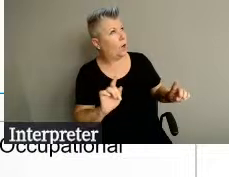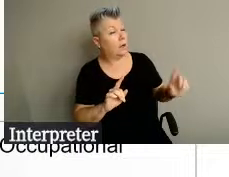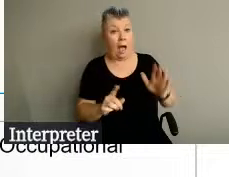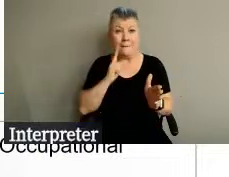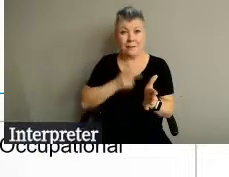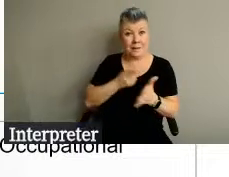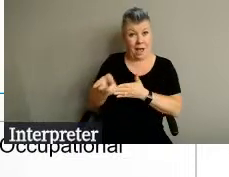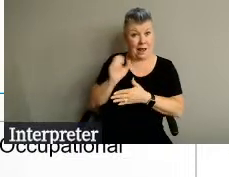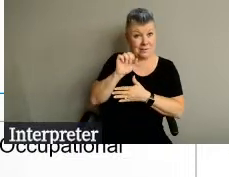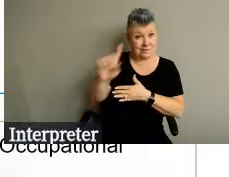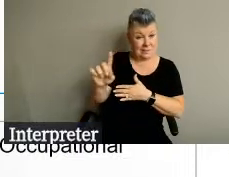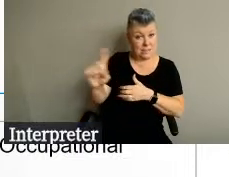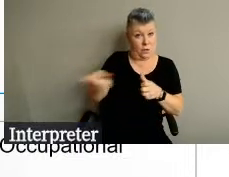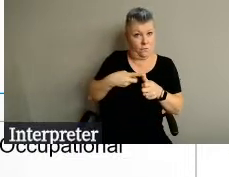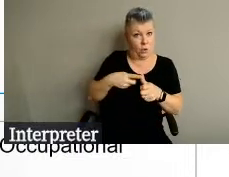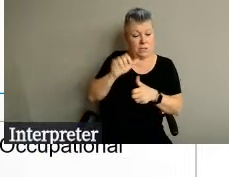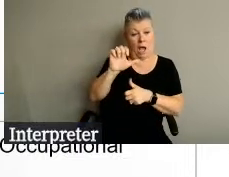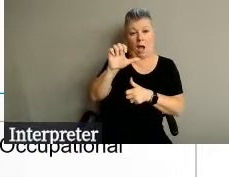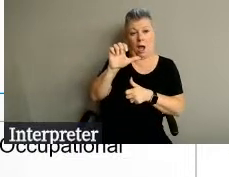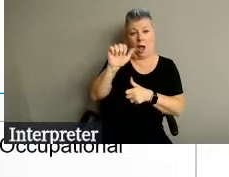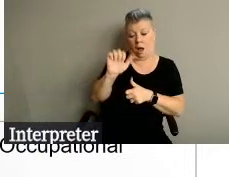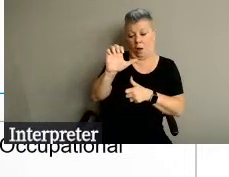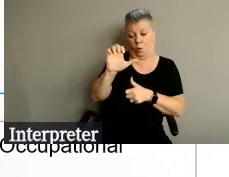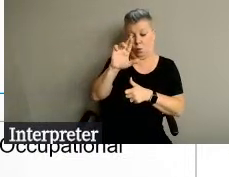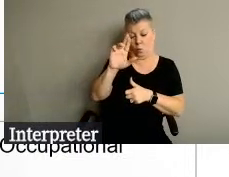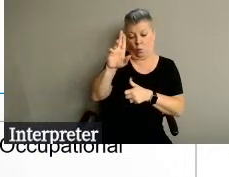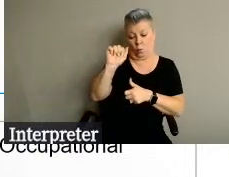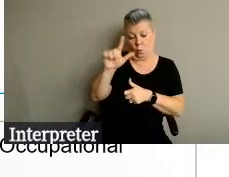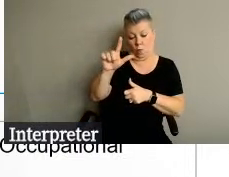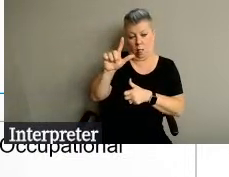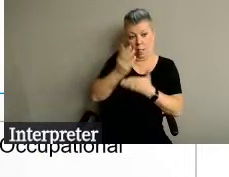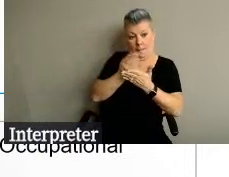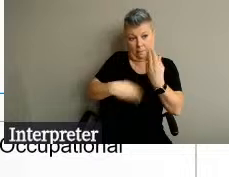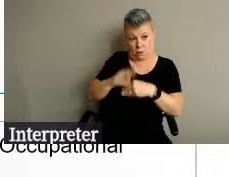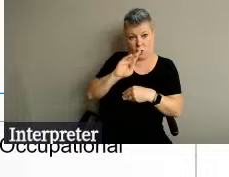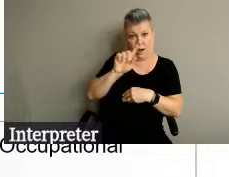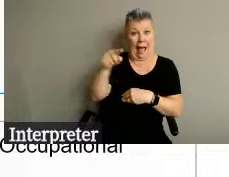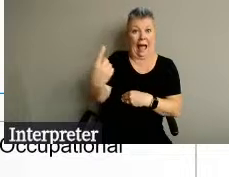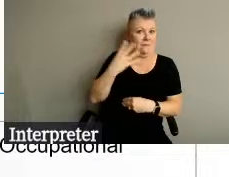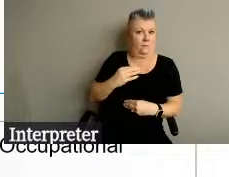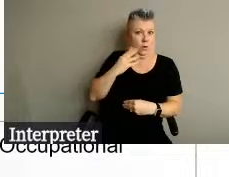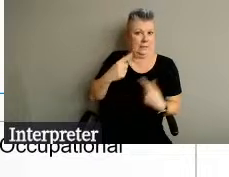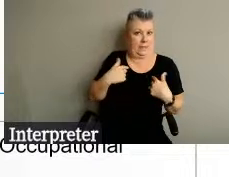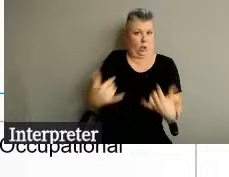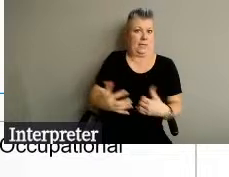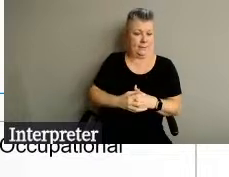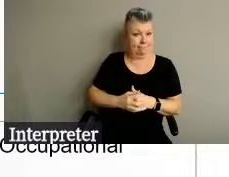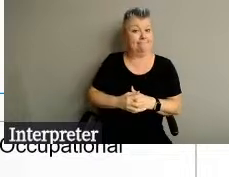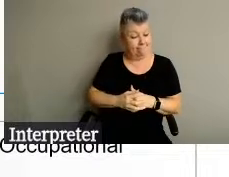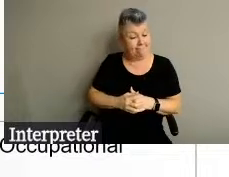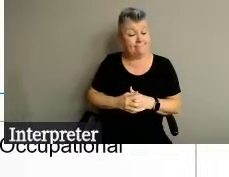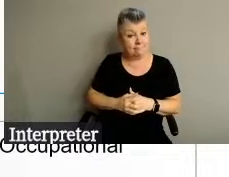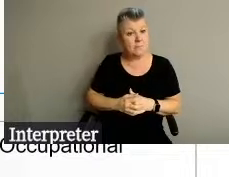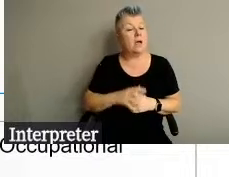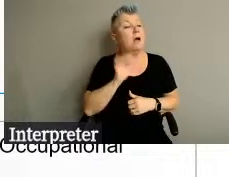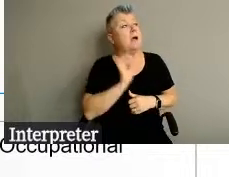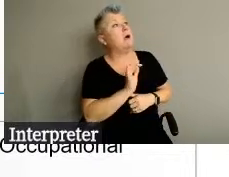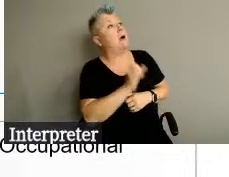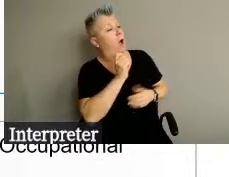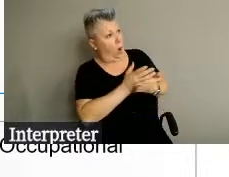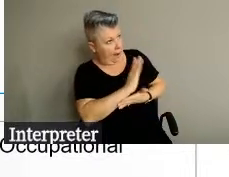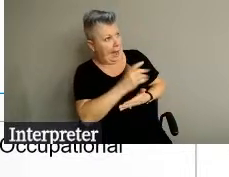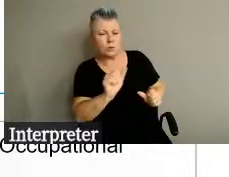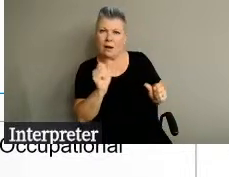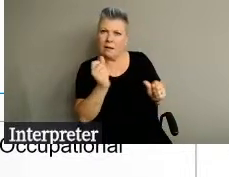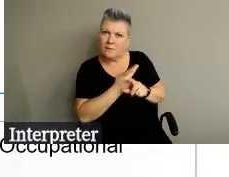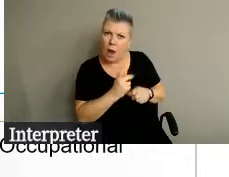I'll be honest, SSD is the first accrual budget I've ever seen or experienced. Okay. No, I was just trying to figure out how that works, and